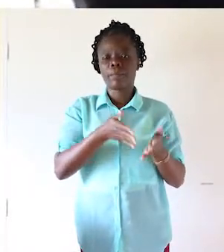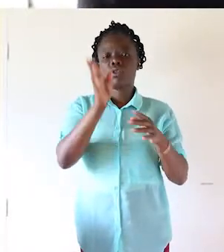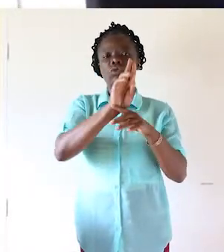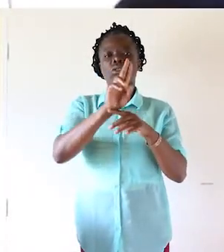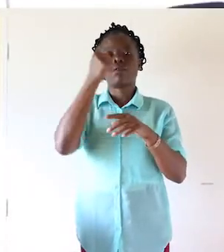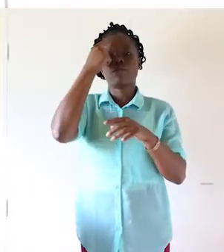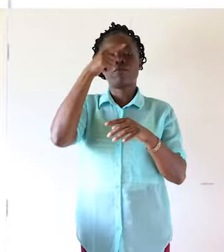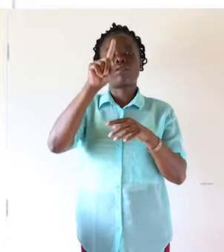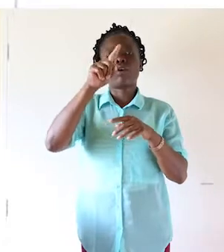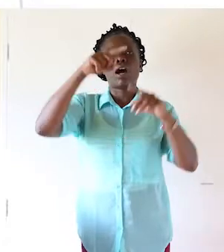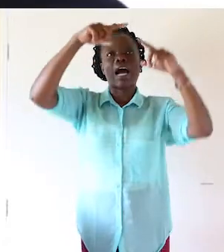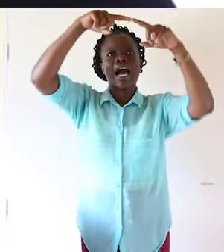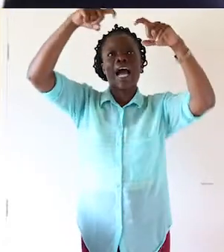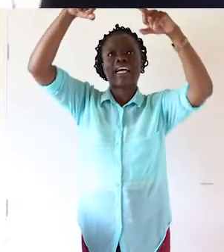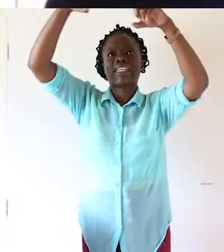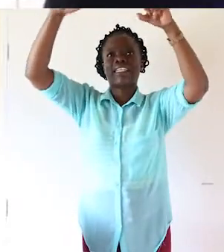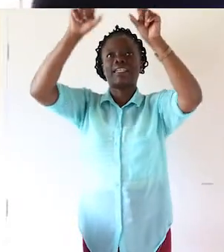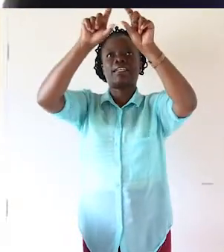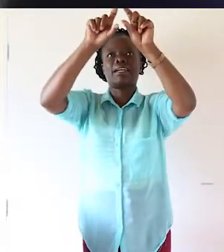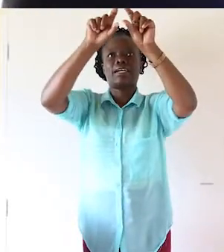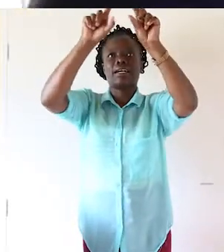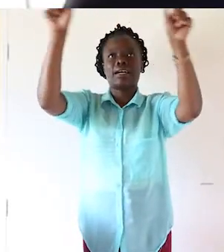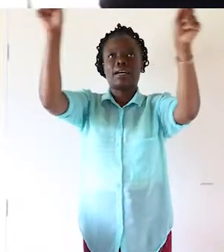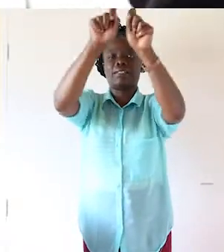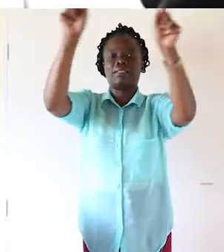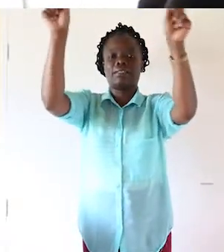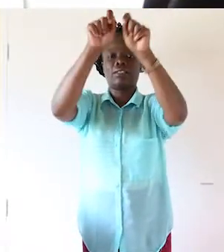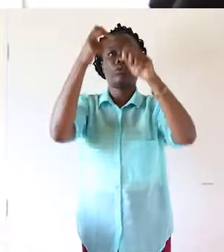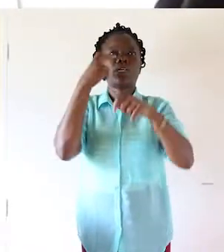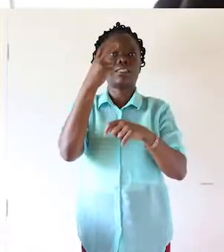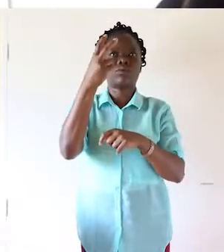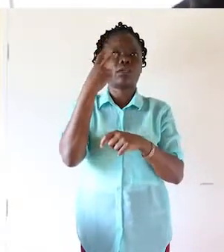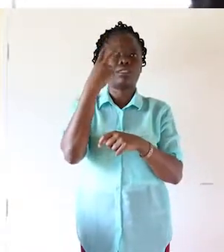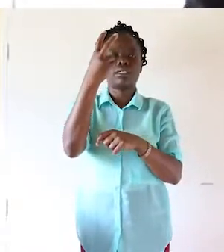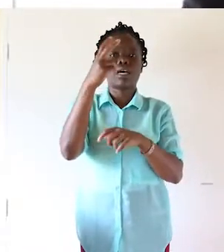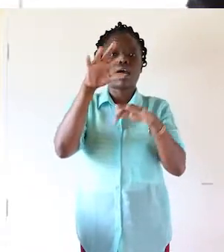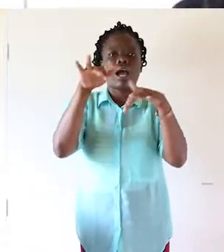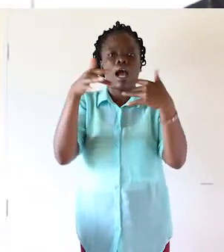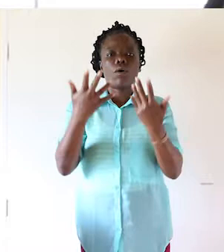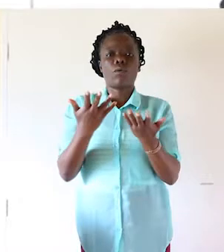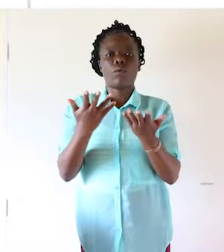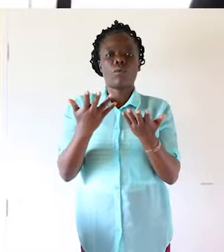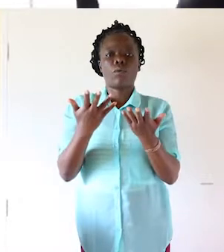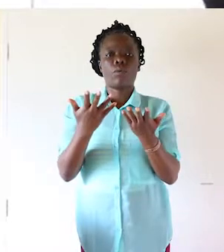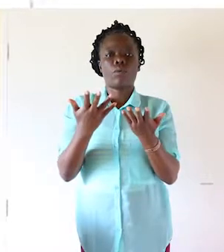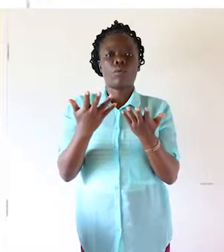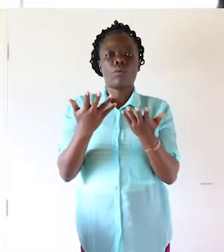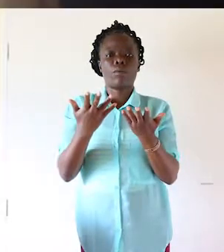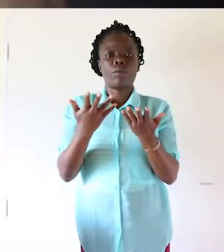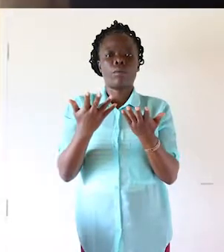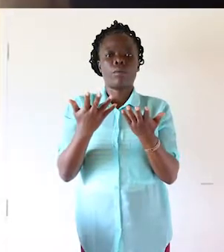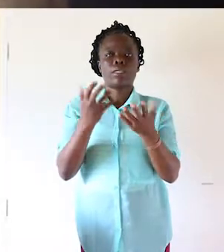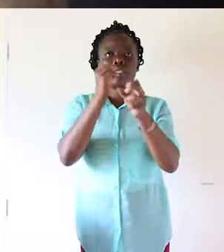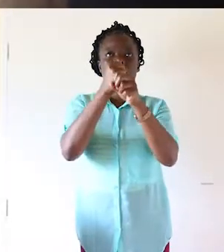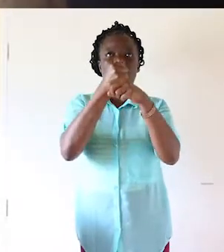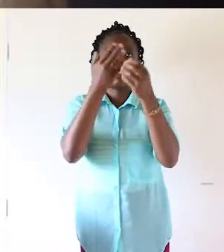it's used for hanging the curtain. You can see how it is placed there.